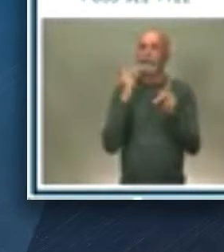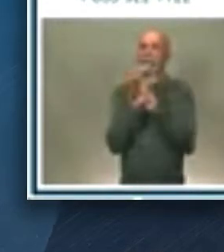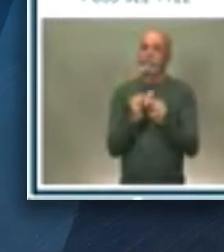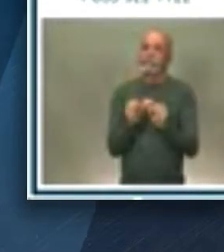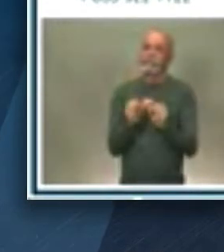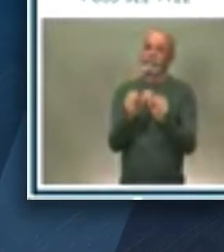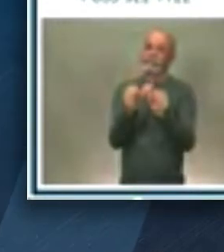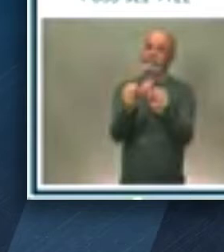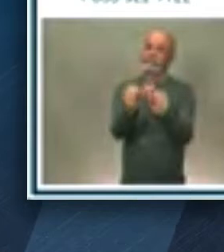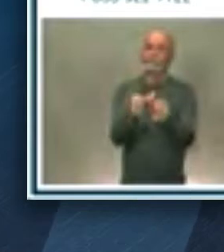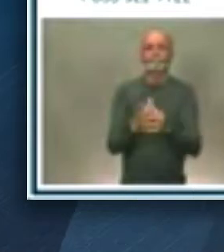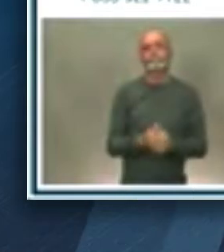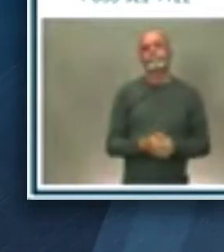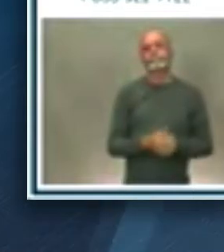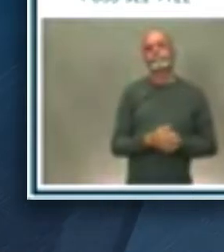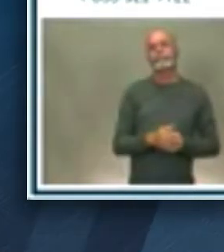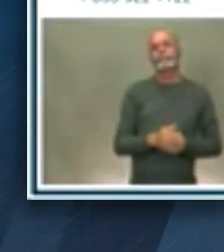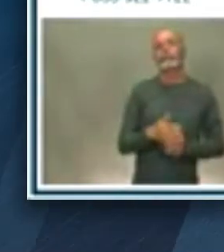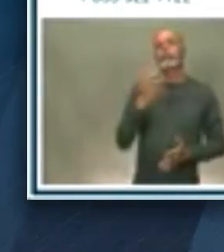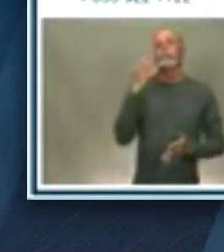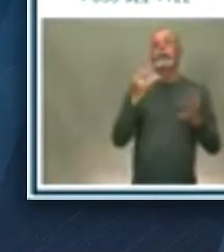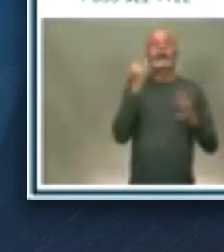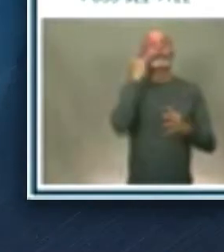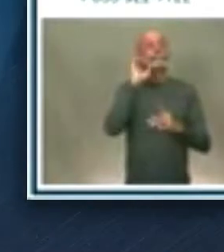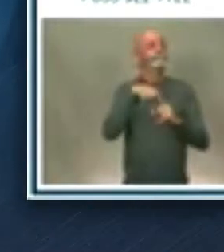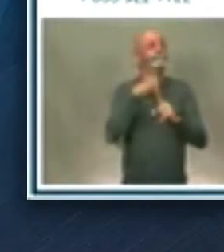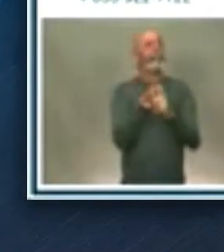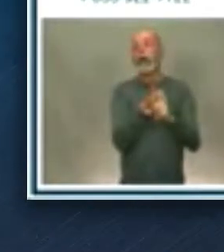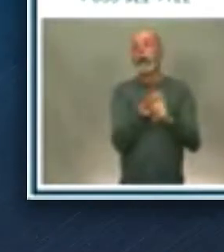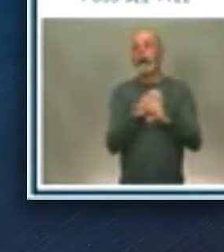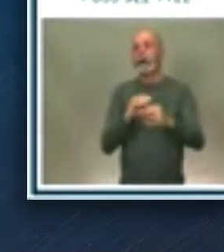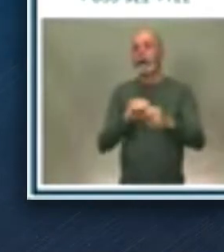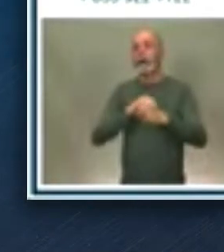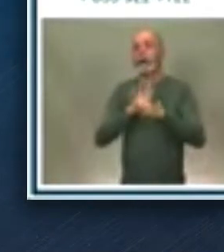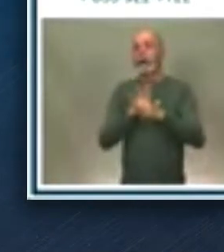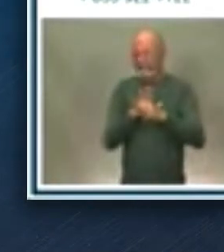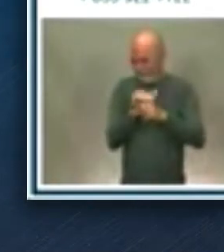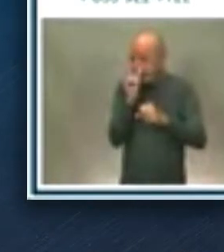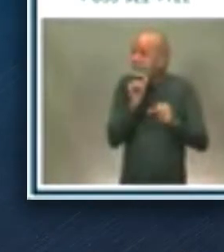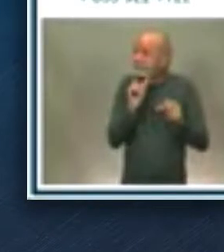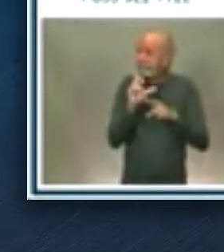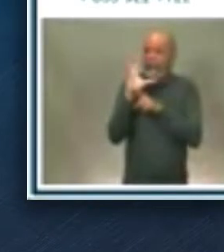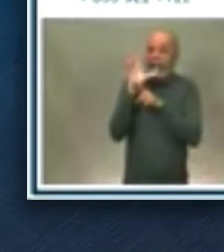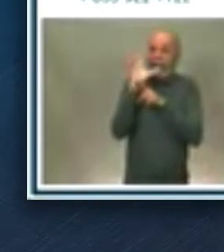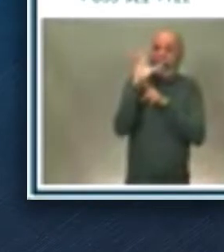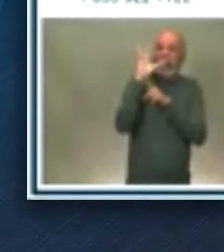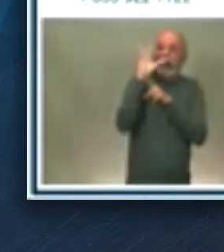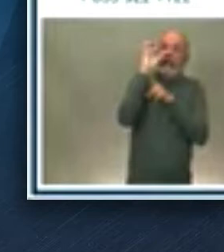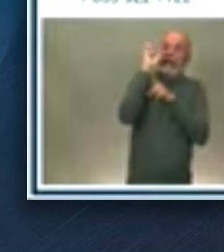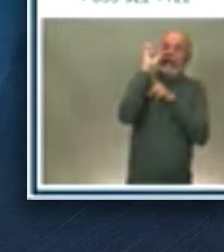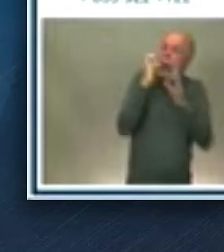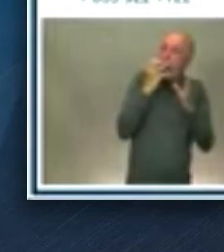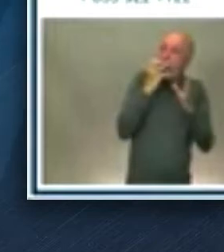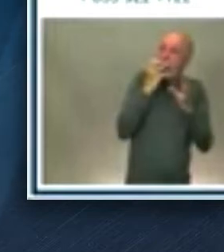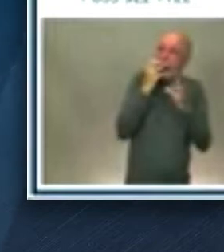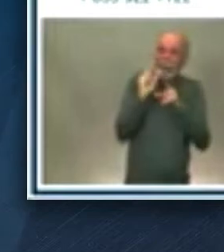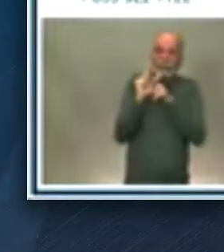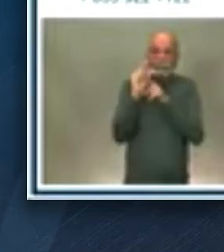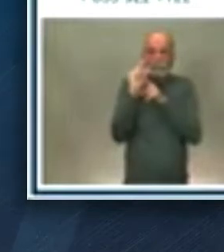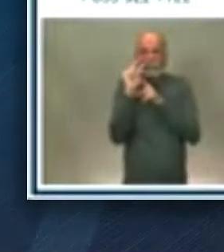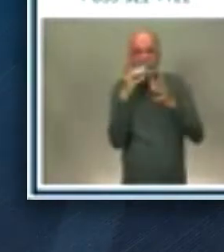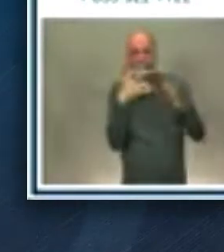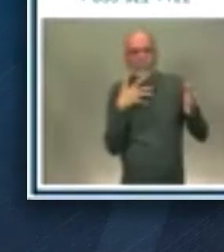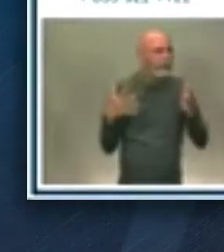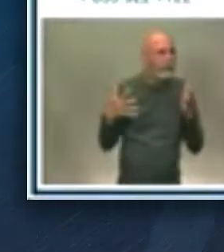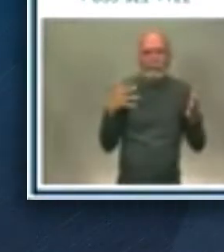some reason our epidemiology changes, then we will relook at that. Or if we need to extend because we're not